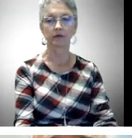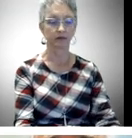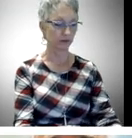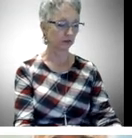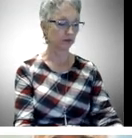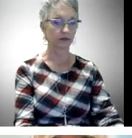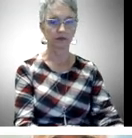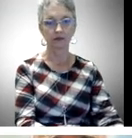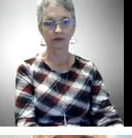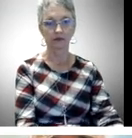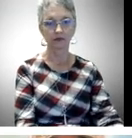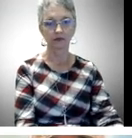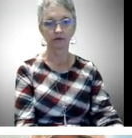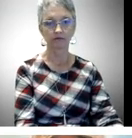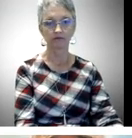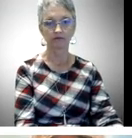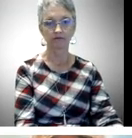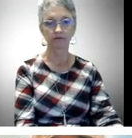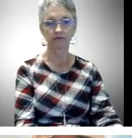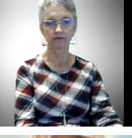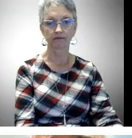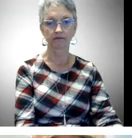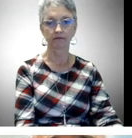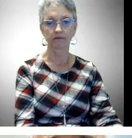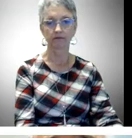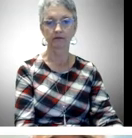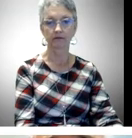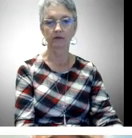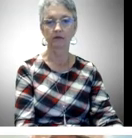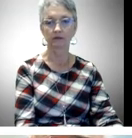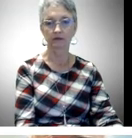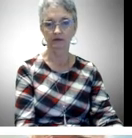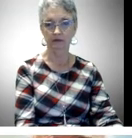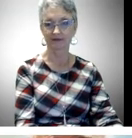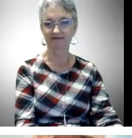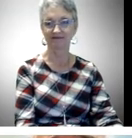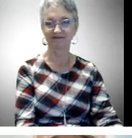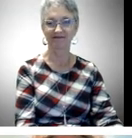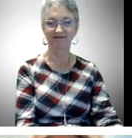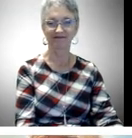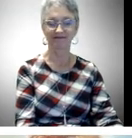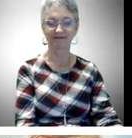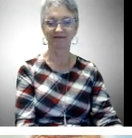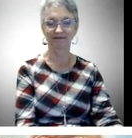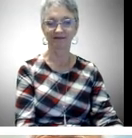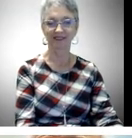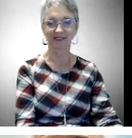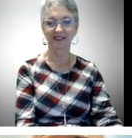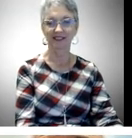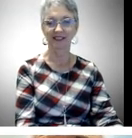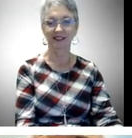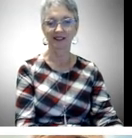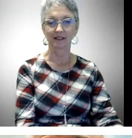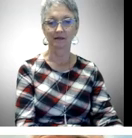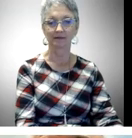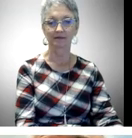them. The other thing we need to know is that decision-making is a learned skill, that people with disabilities have to be